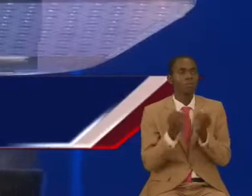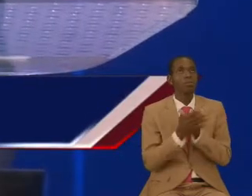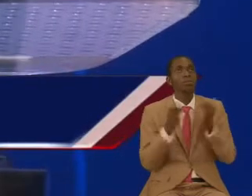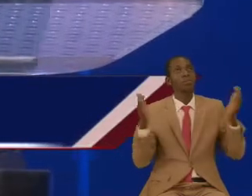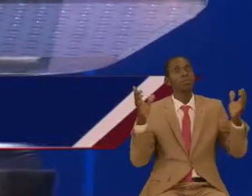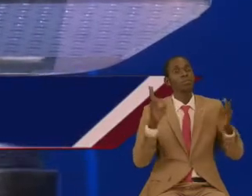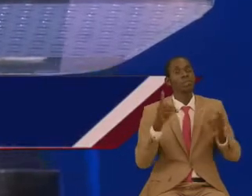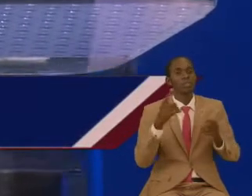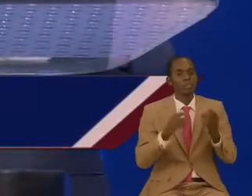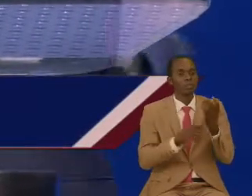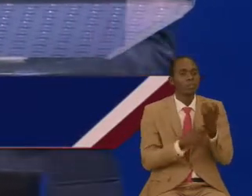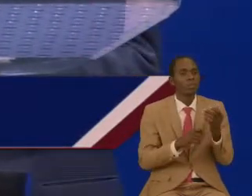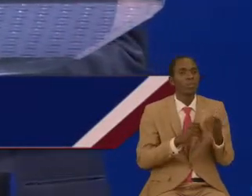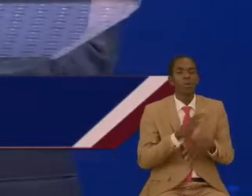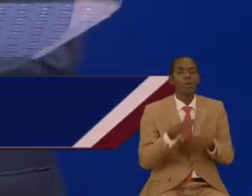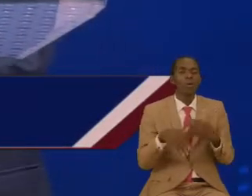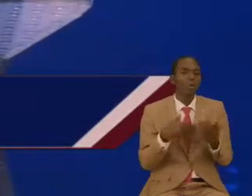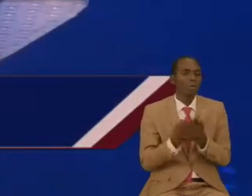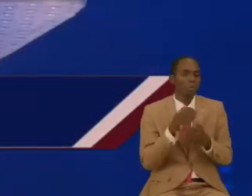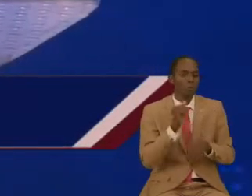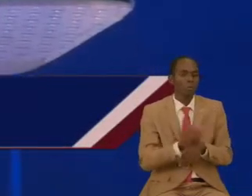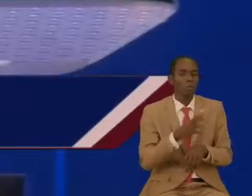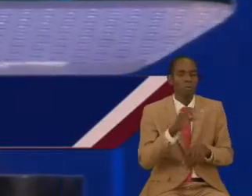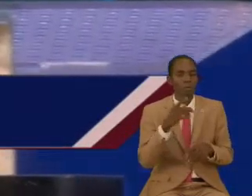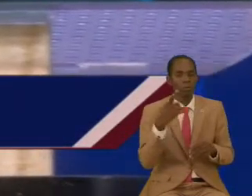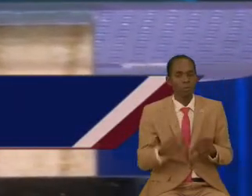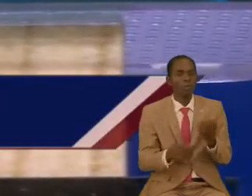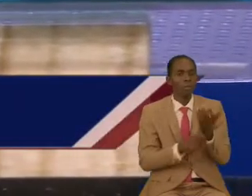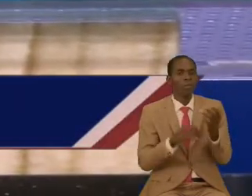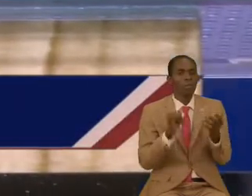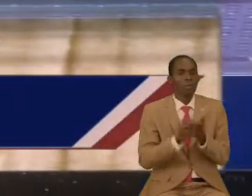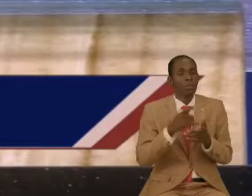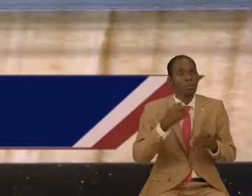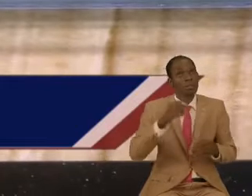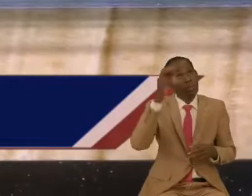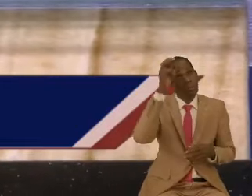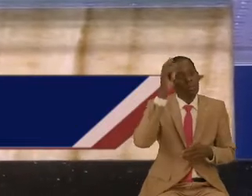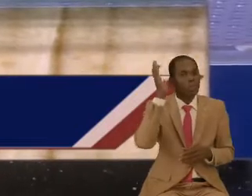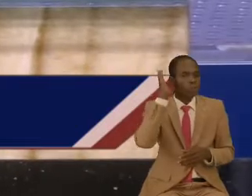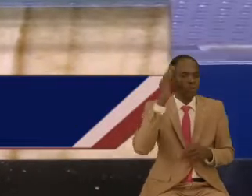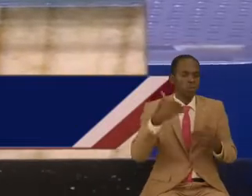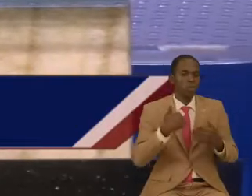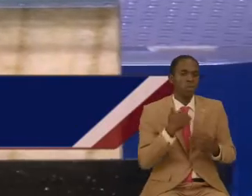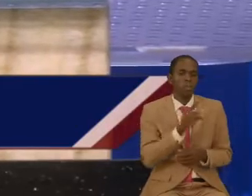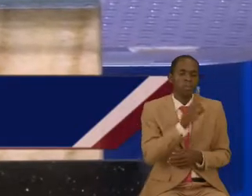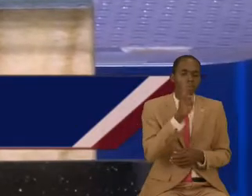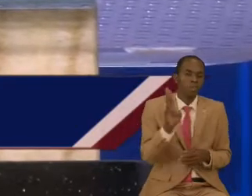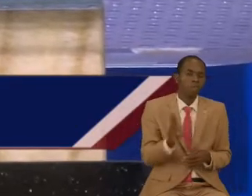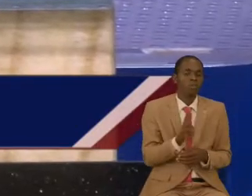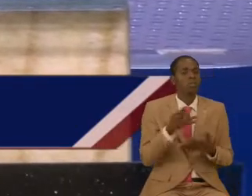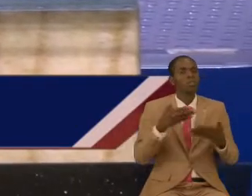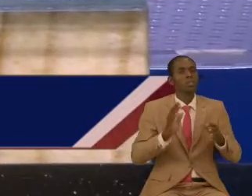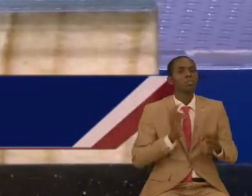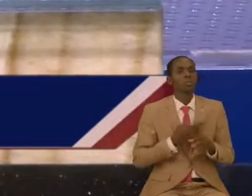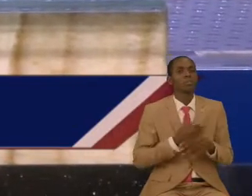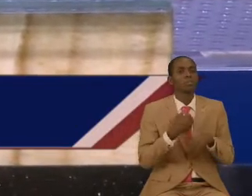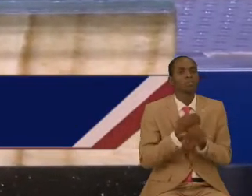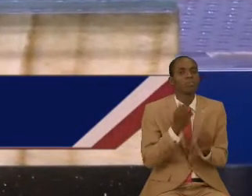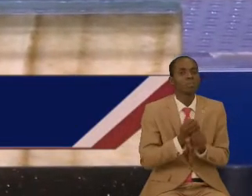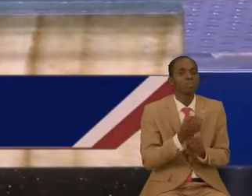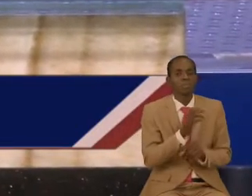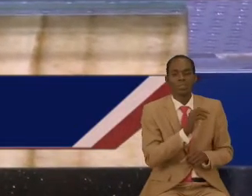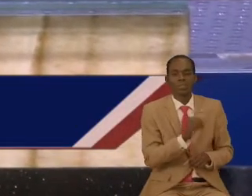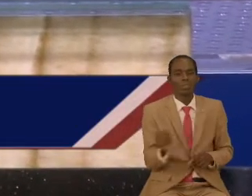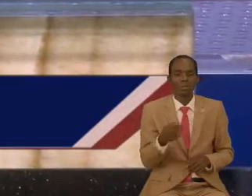flesh, all the works of the flesh that the devil would have used to just make us a